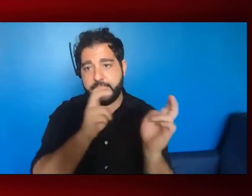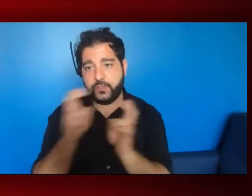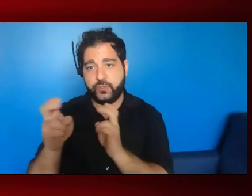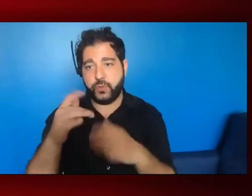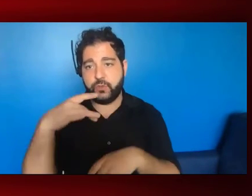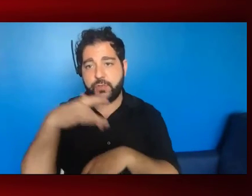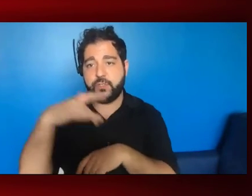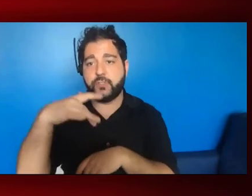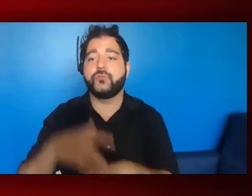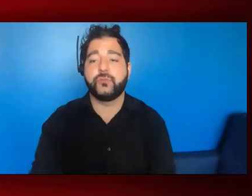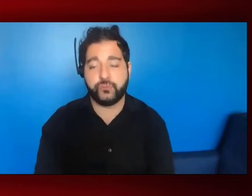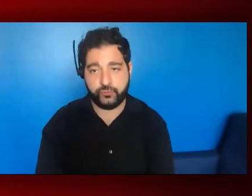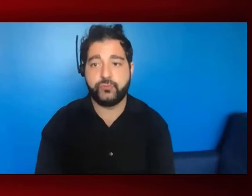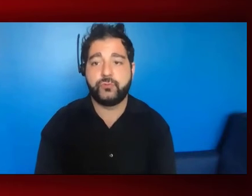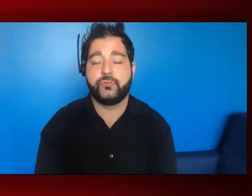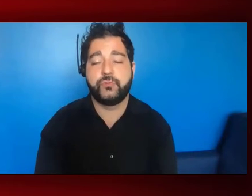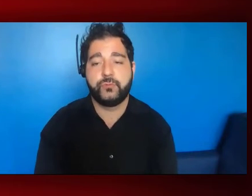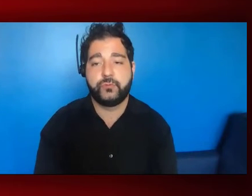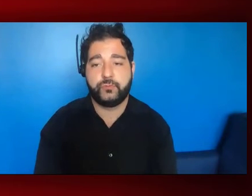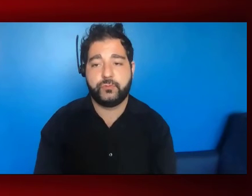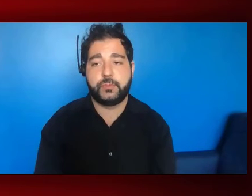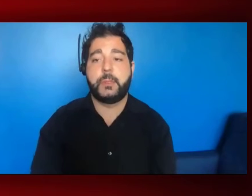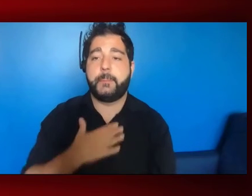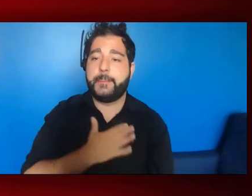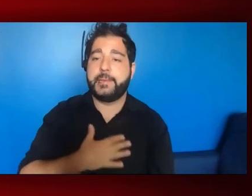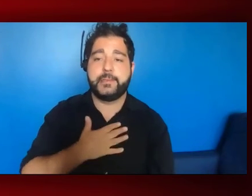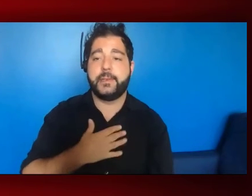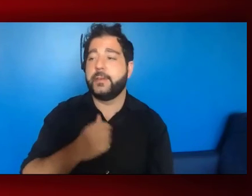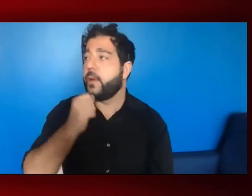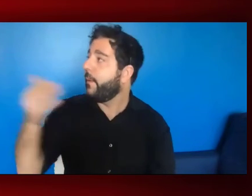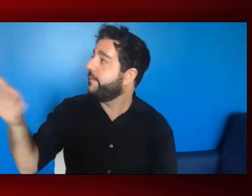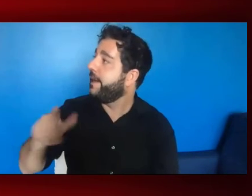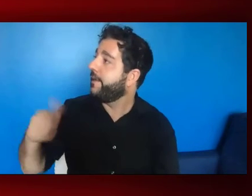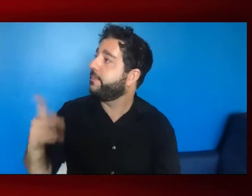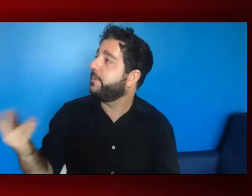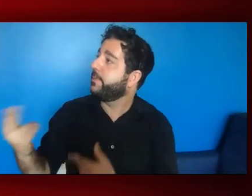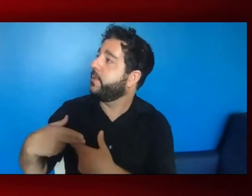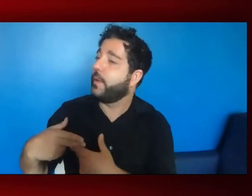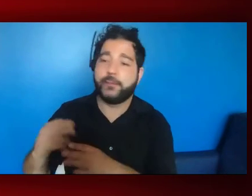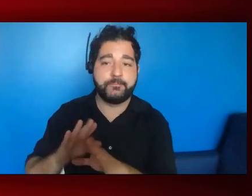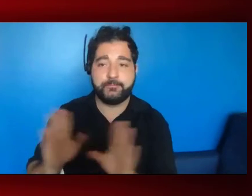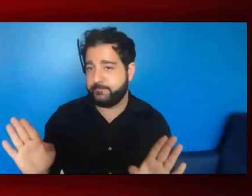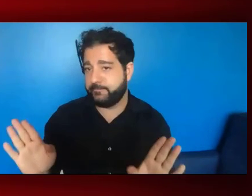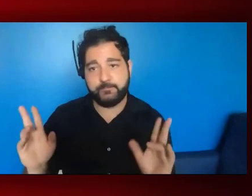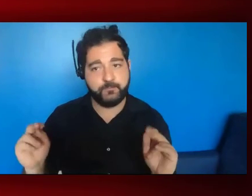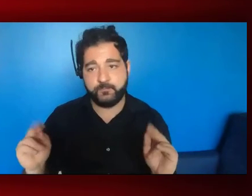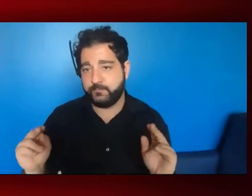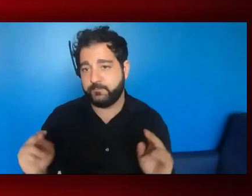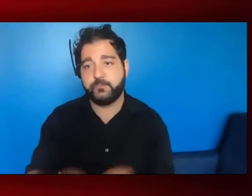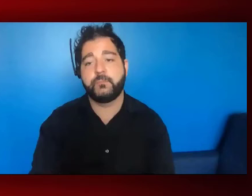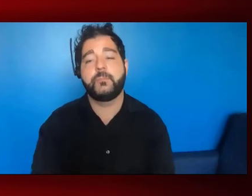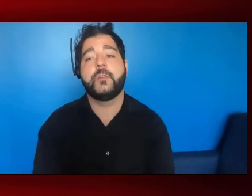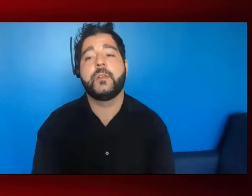wanted to discuss. So please do not invite other people to join these meetings. That